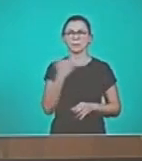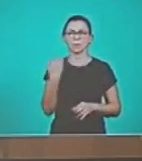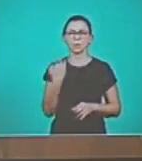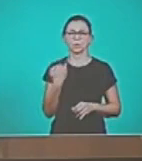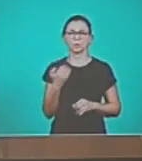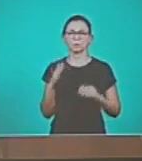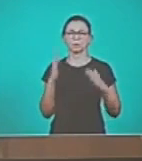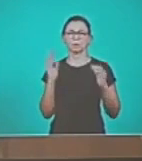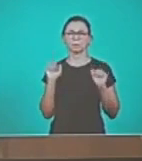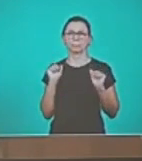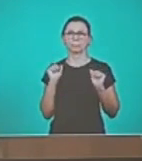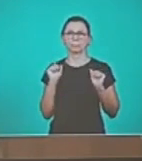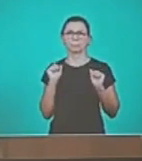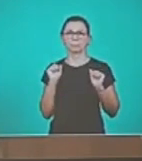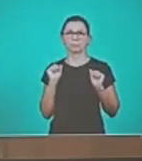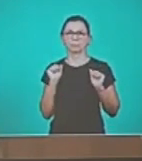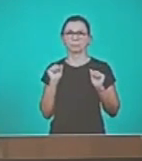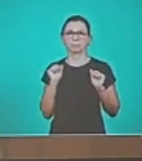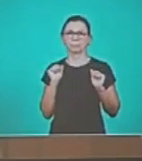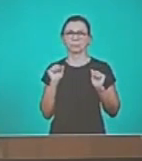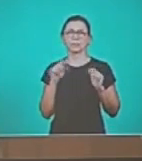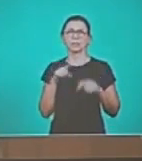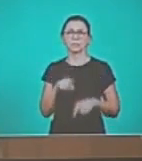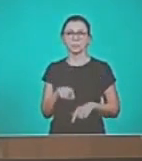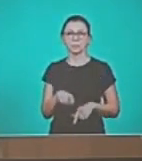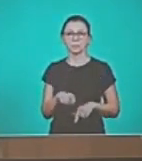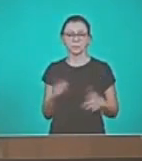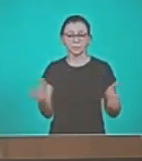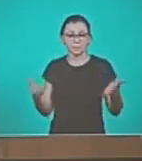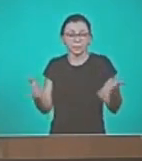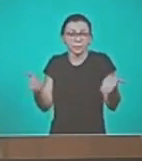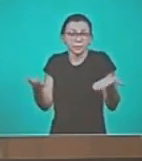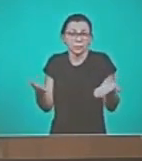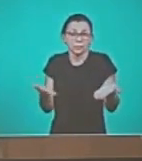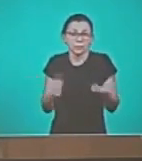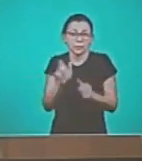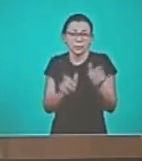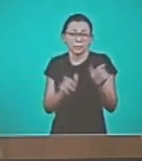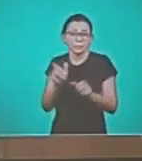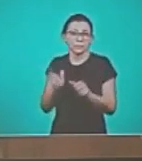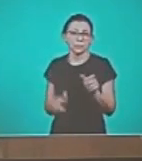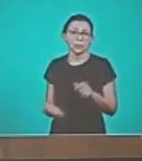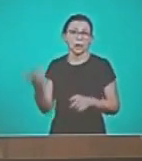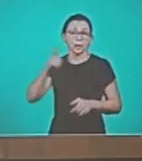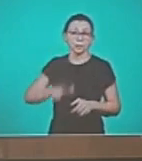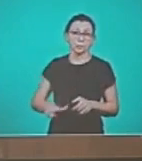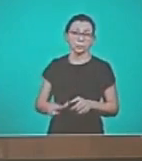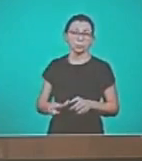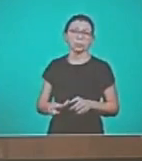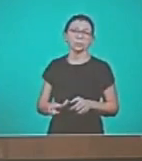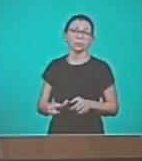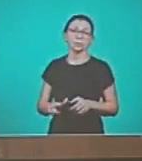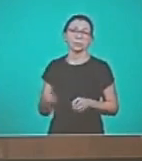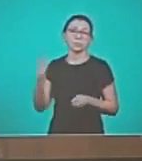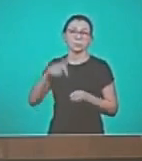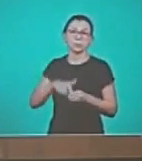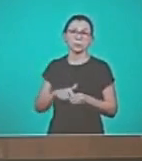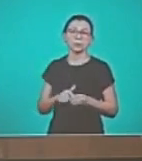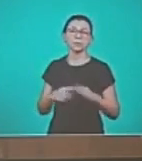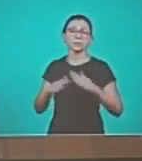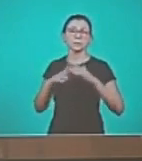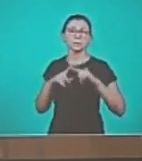react. But this is necessary, my friend. That's what you need, that we all need. A fellowship